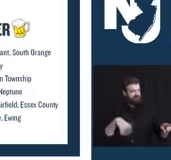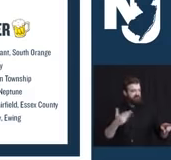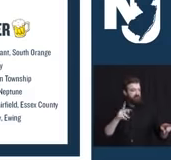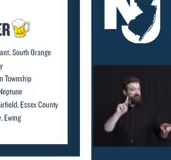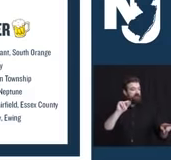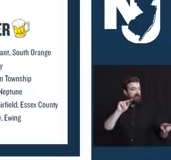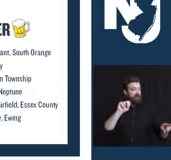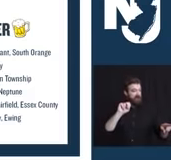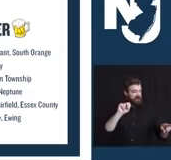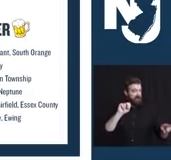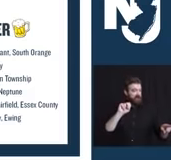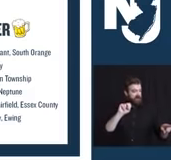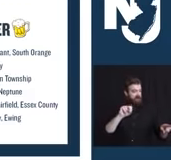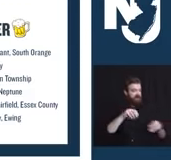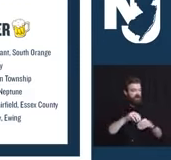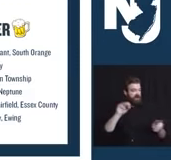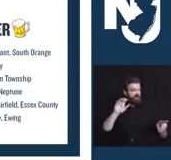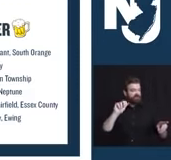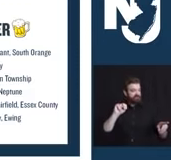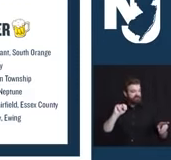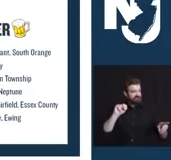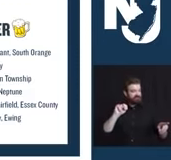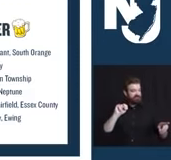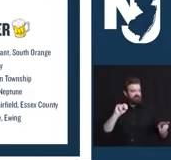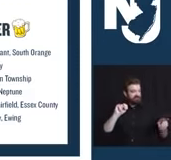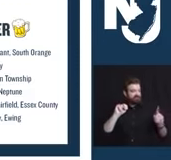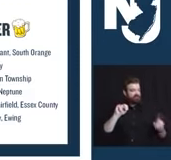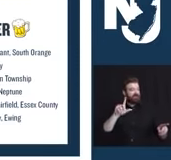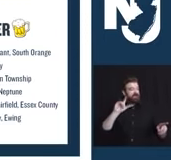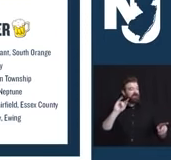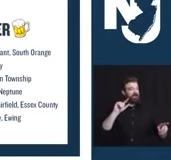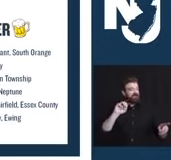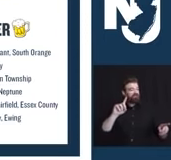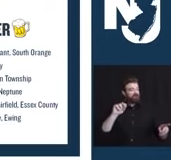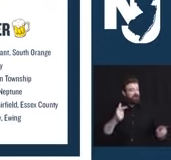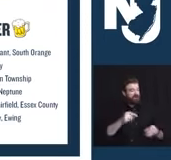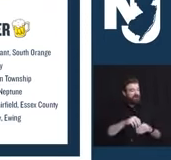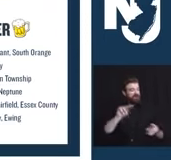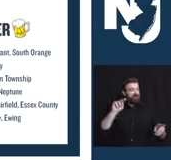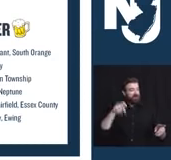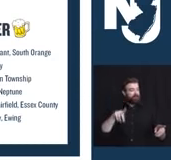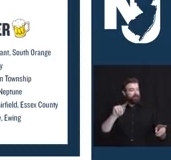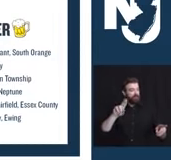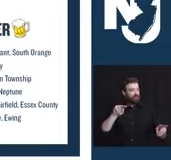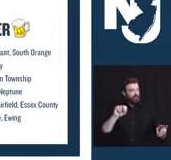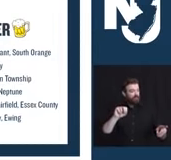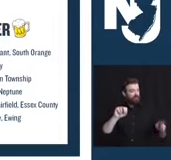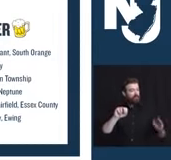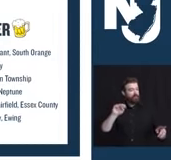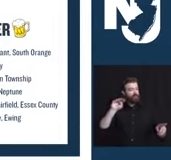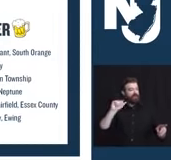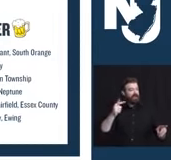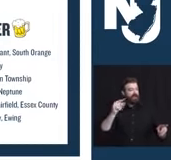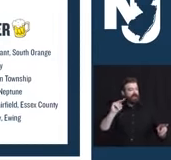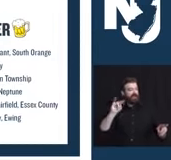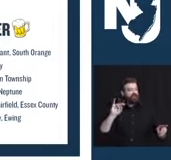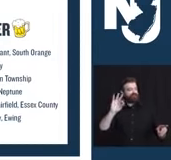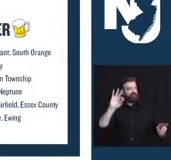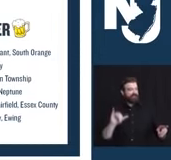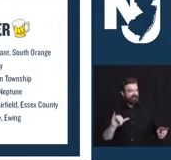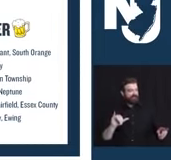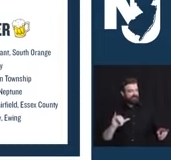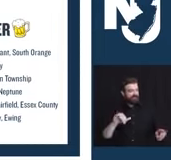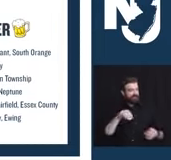Brewing Company in Ocean Township, Little Dog Brewing Company in Neptune, also by me, Magnifying